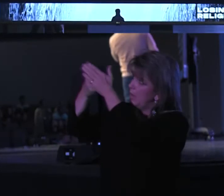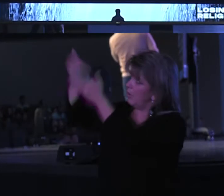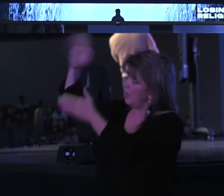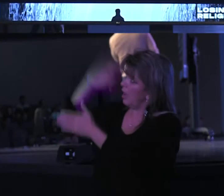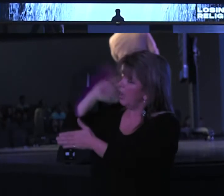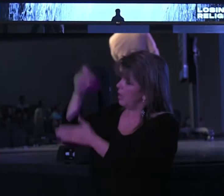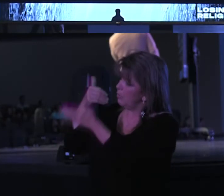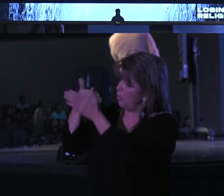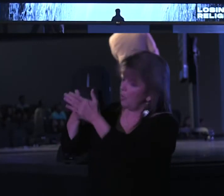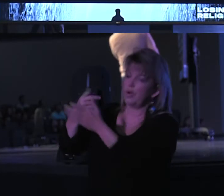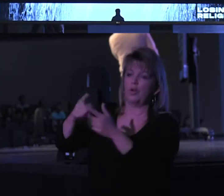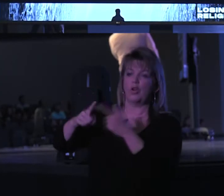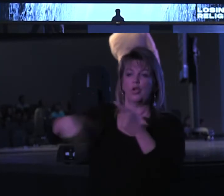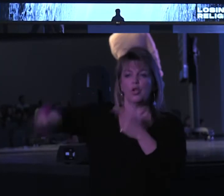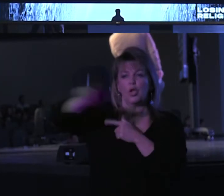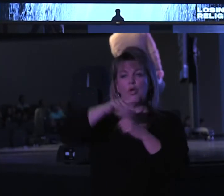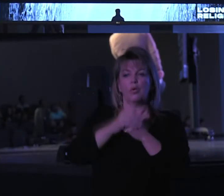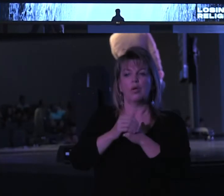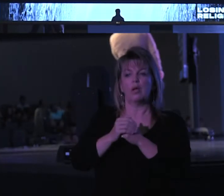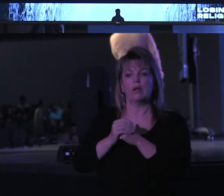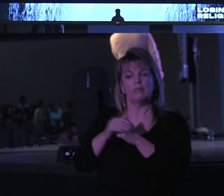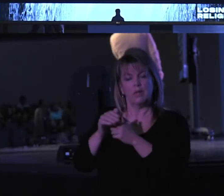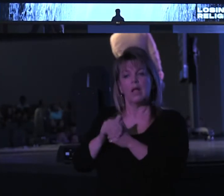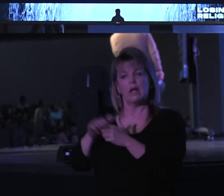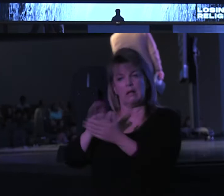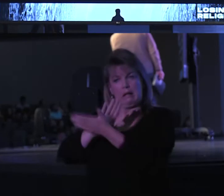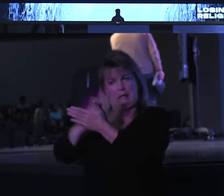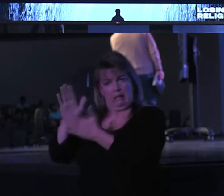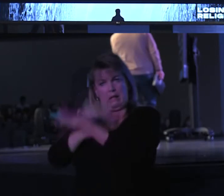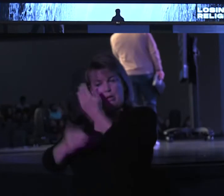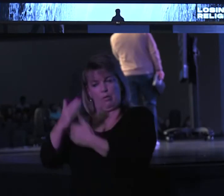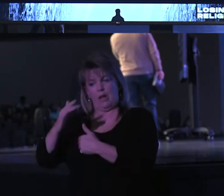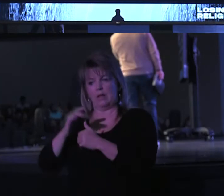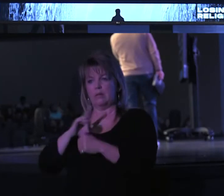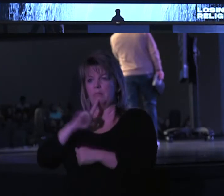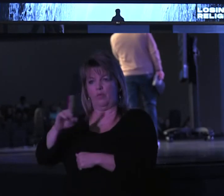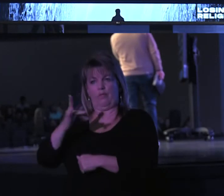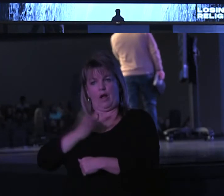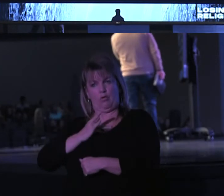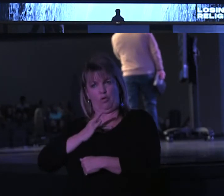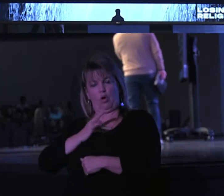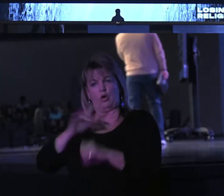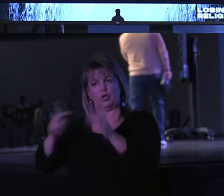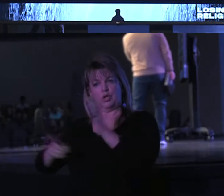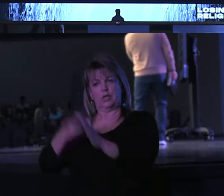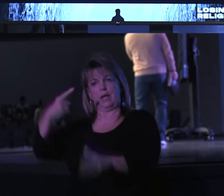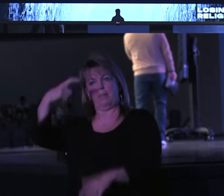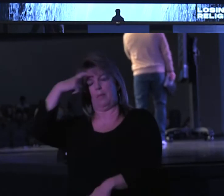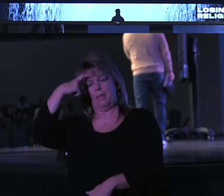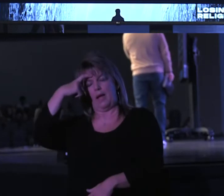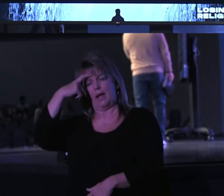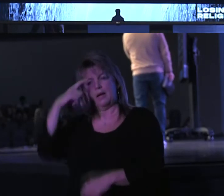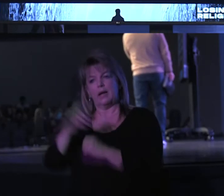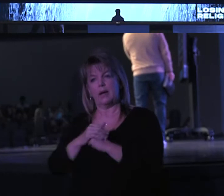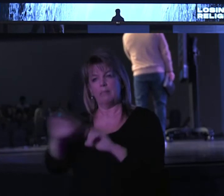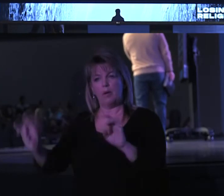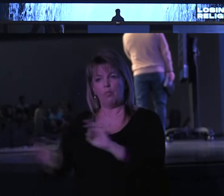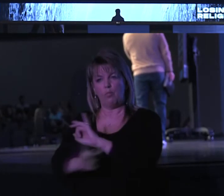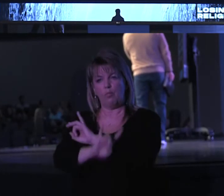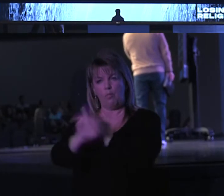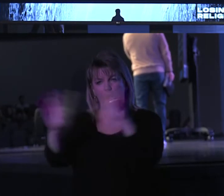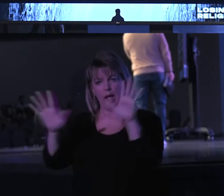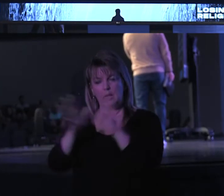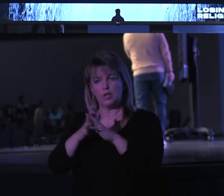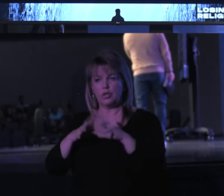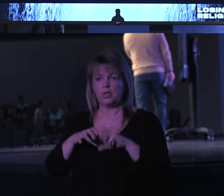and he will draw near to you. Cleanse your hands, you sinners, and purify your hearts, you double-minded. Be wretched and